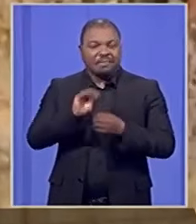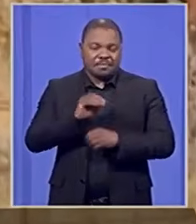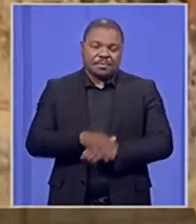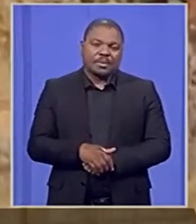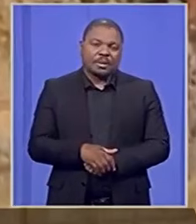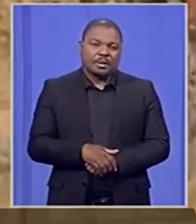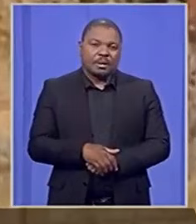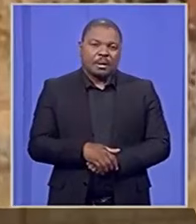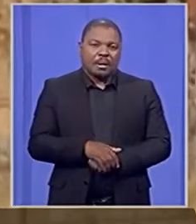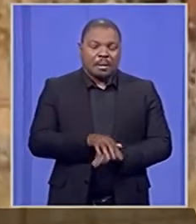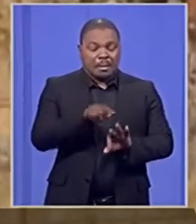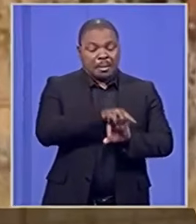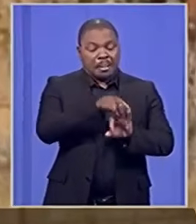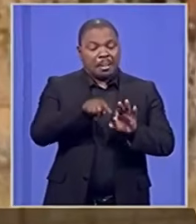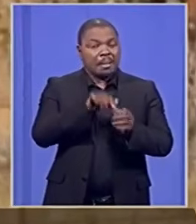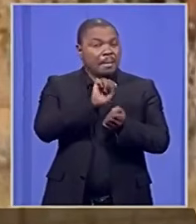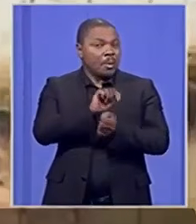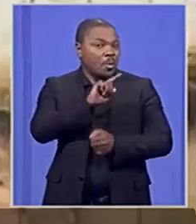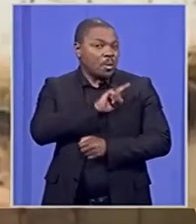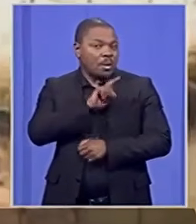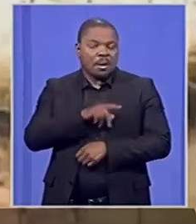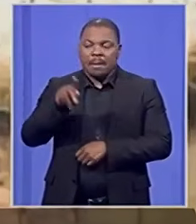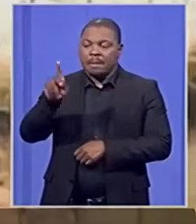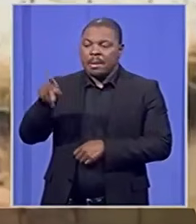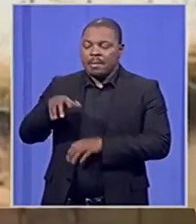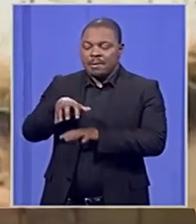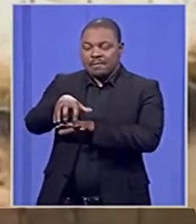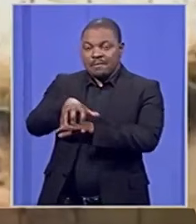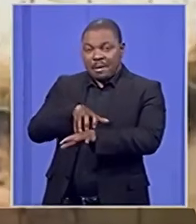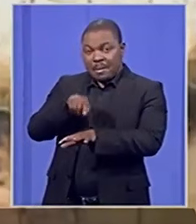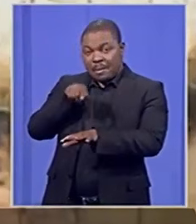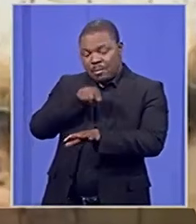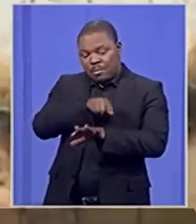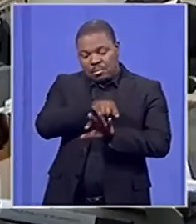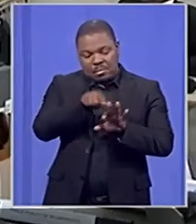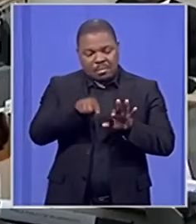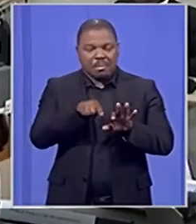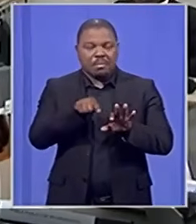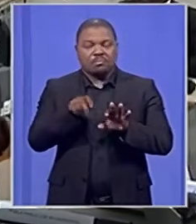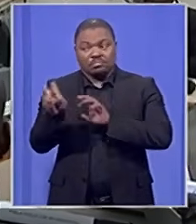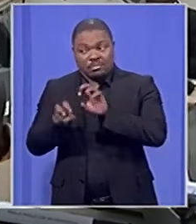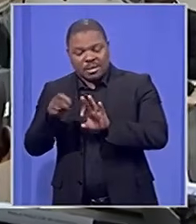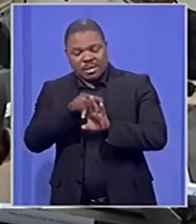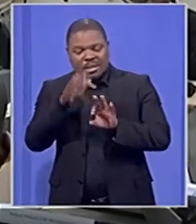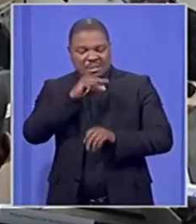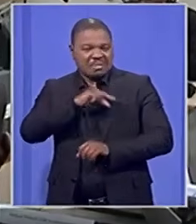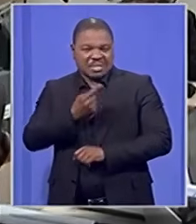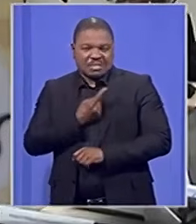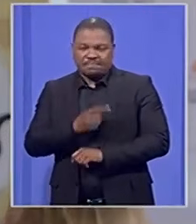3. Babelaelwa ba qoswang ka boshodu ba polasing ya Phalaphala ba re ha ba molato.